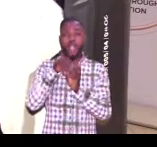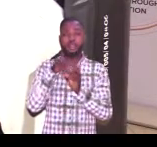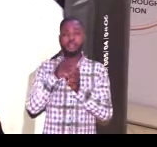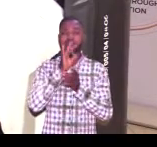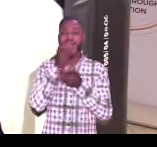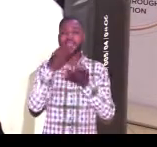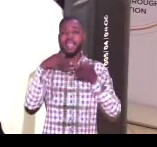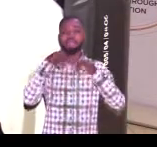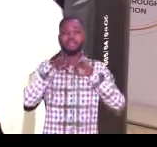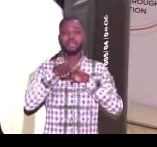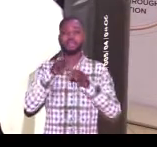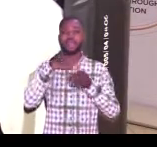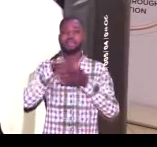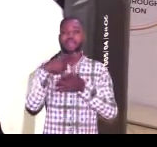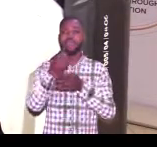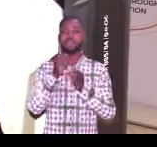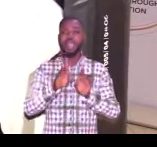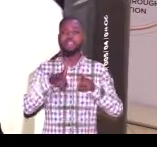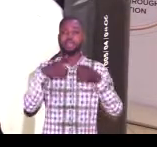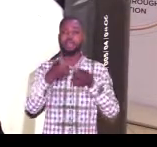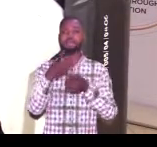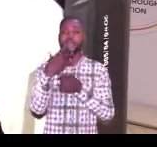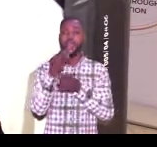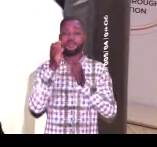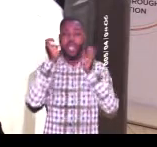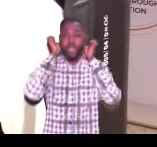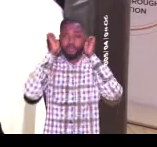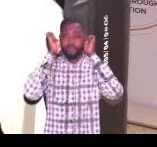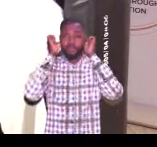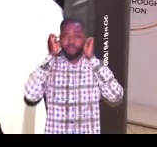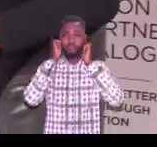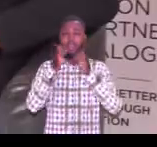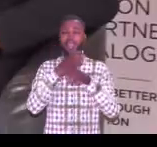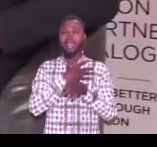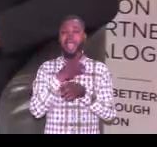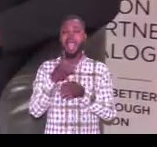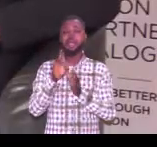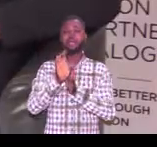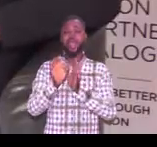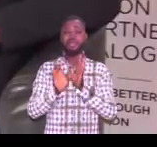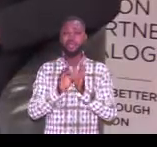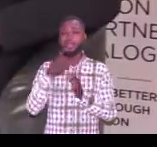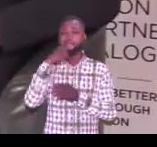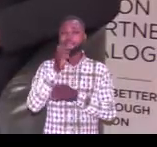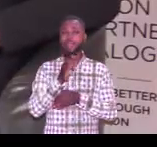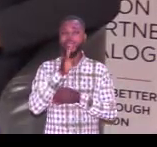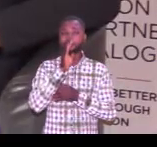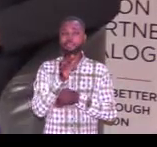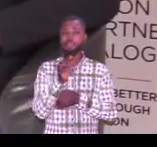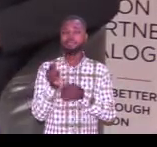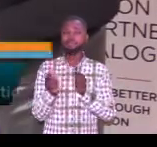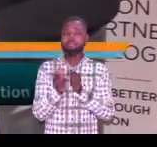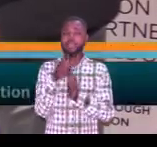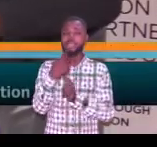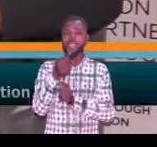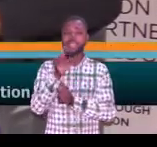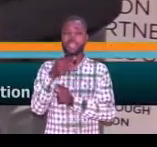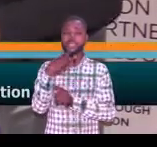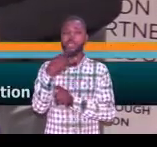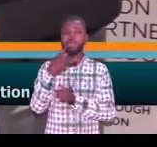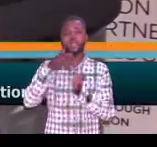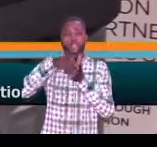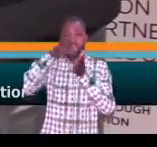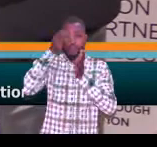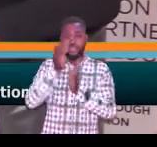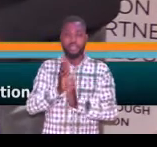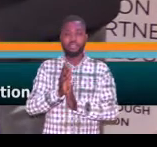content is important in the delivery of education. And curriculum must meet the needs of the